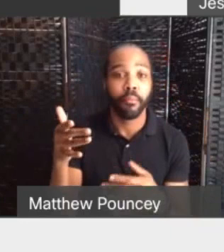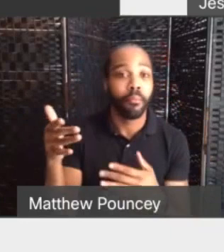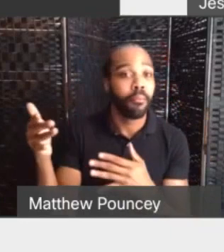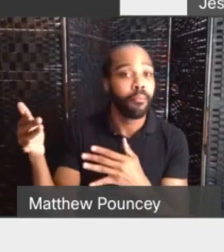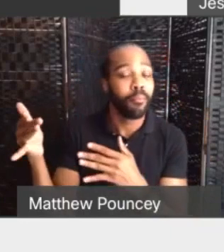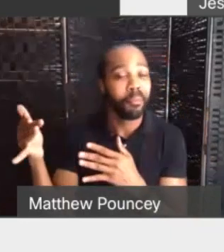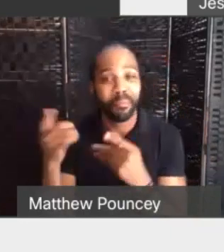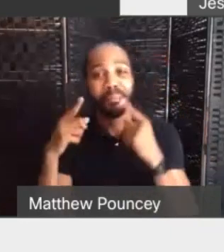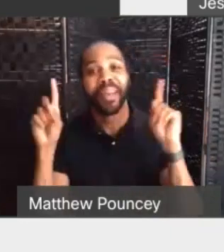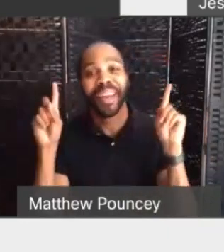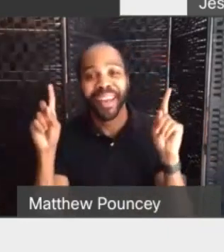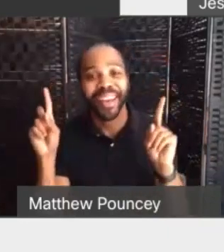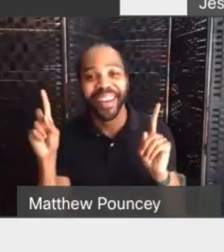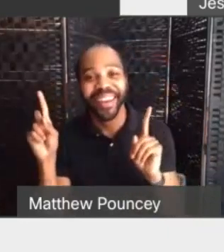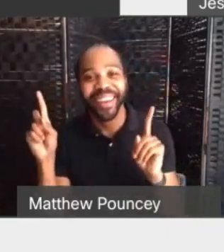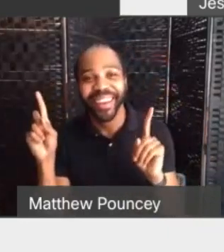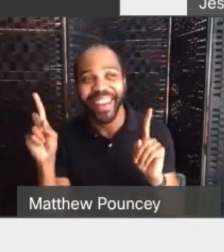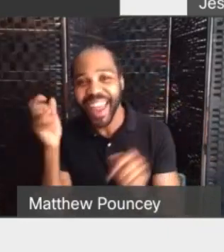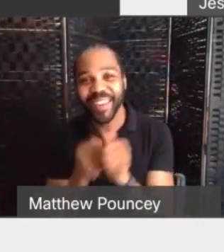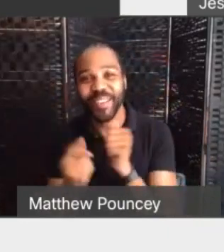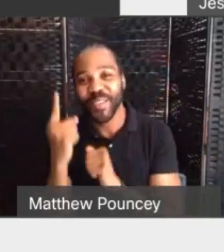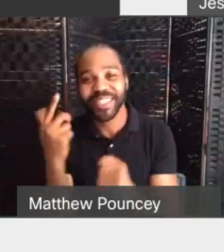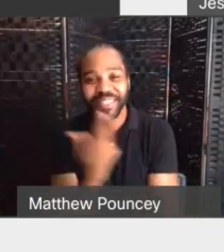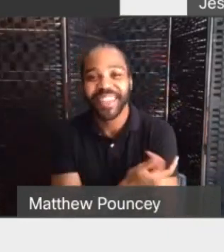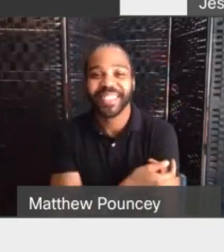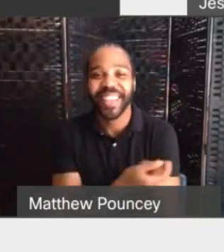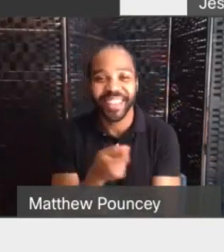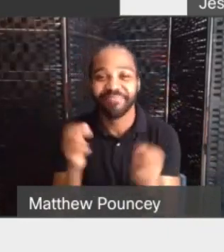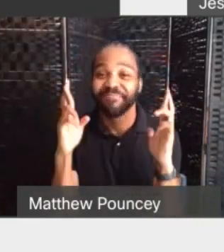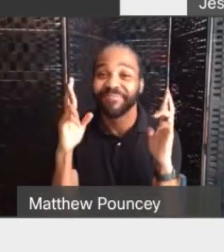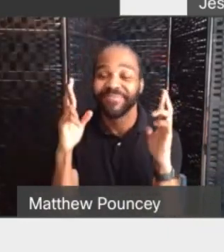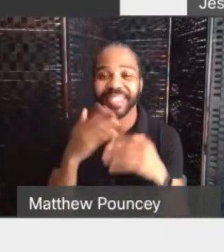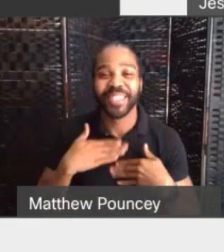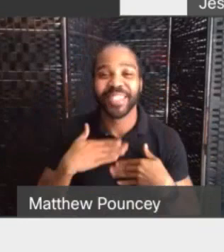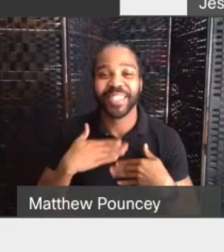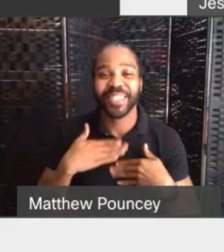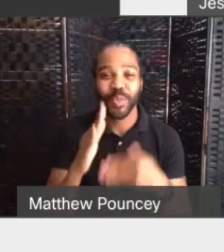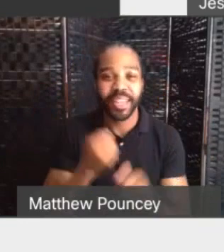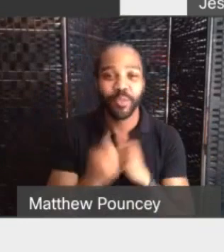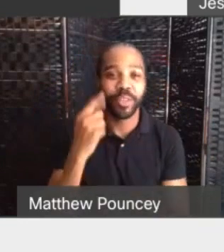that we are all vaccinated. So have a great weekend, folks.